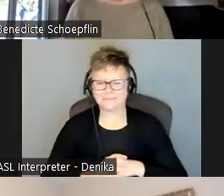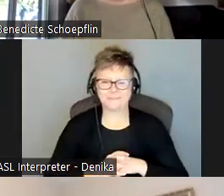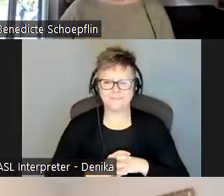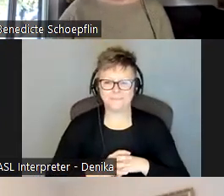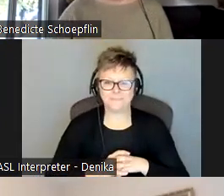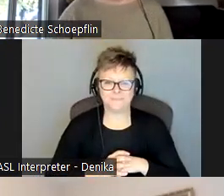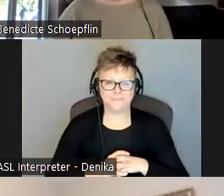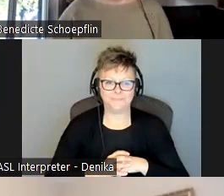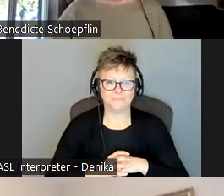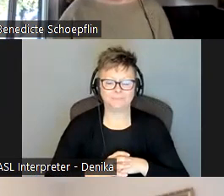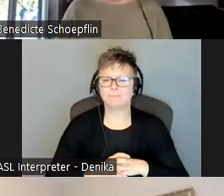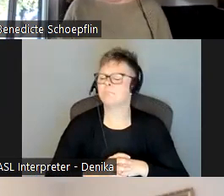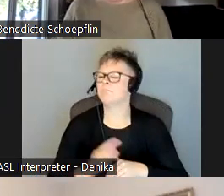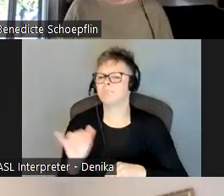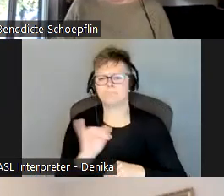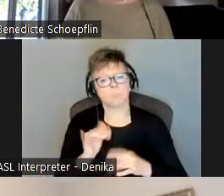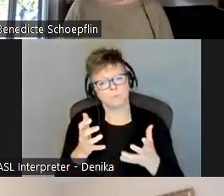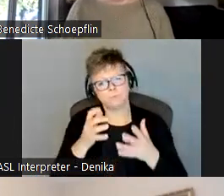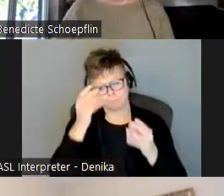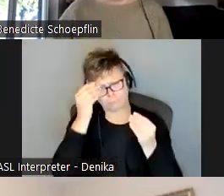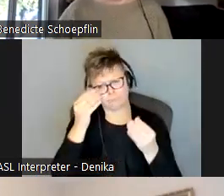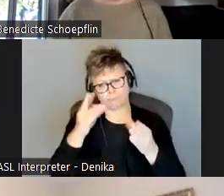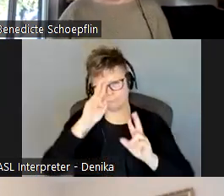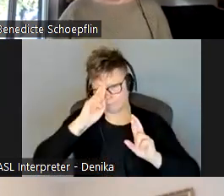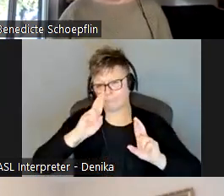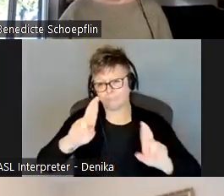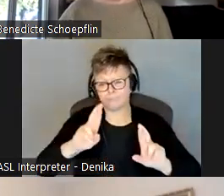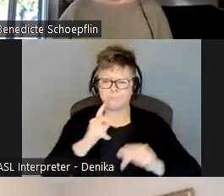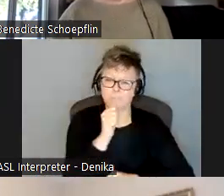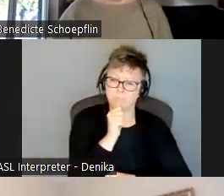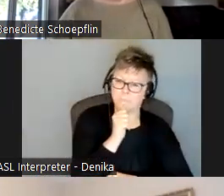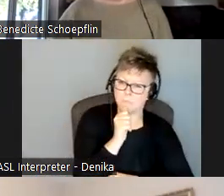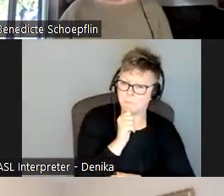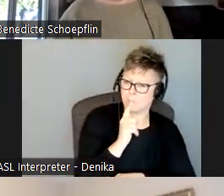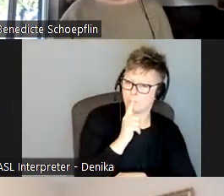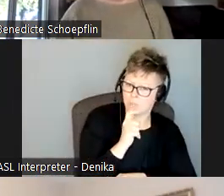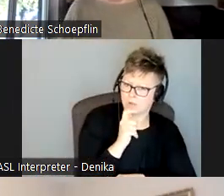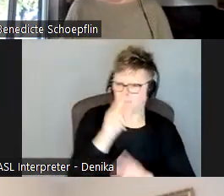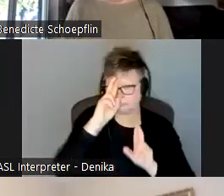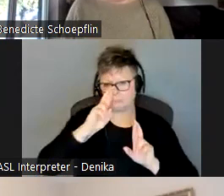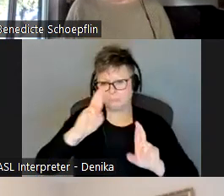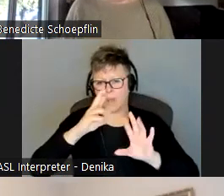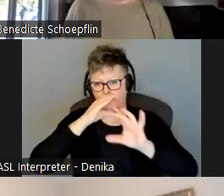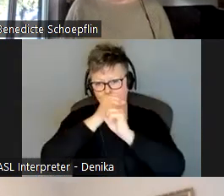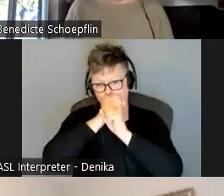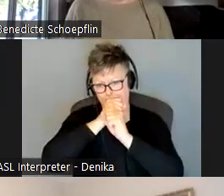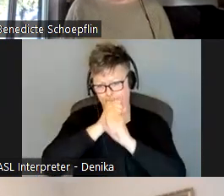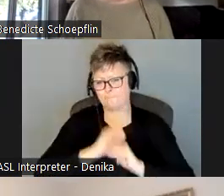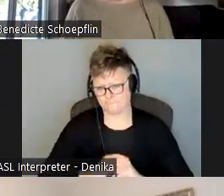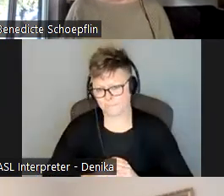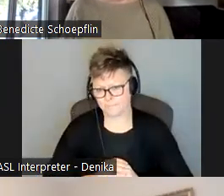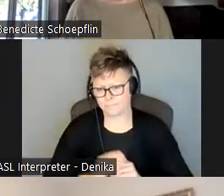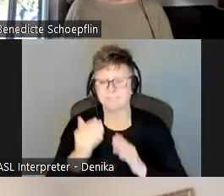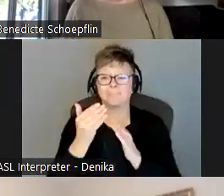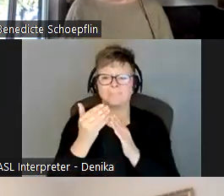And also, we do respect your privacy and confidentiality. We do understand that some situations may arise that might be